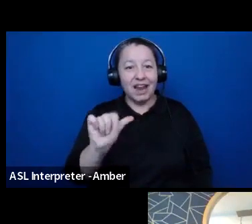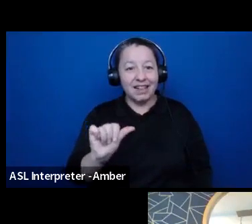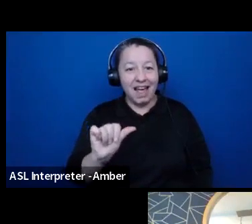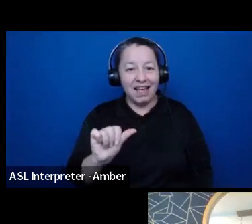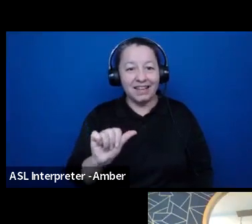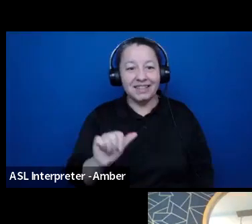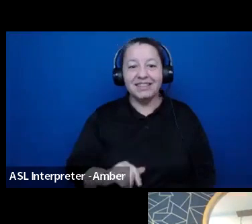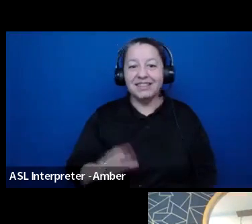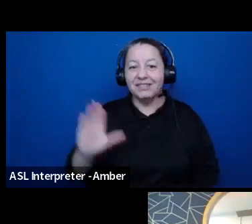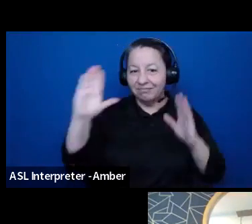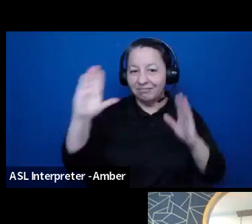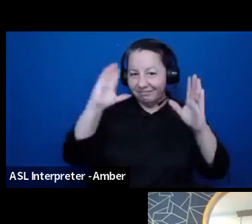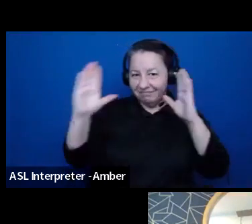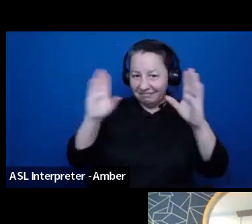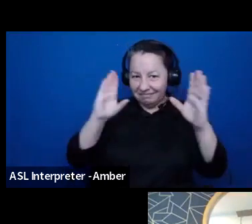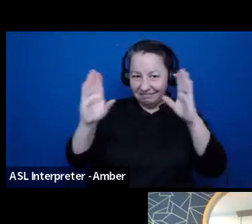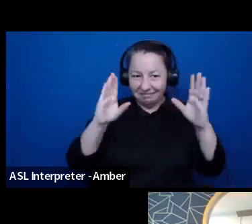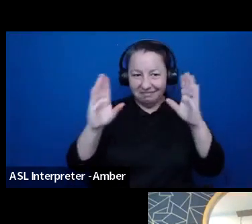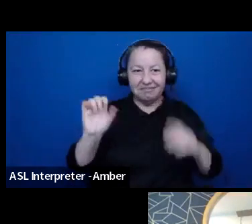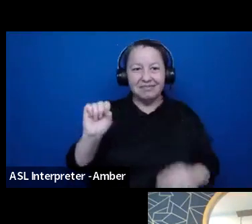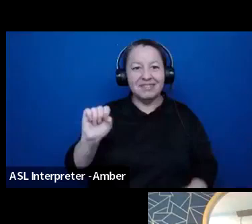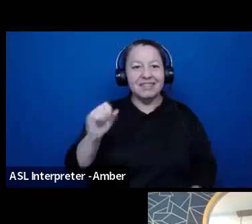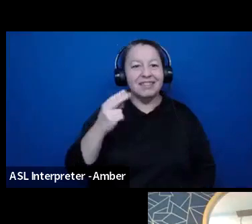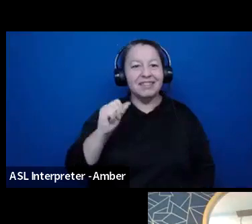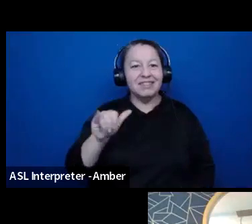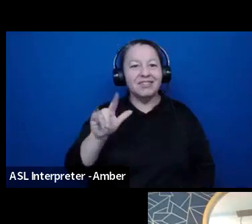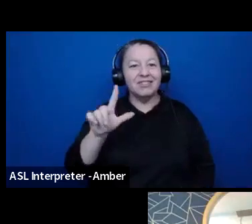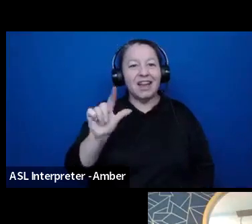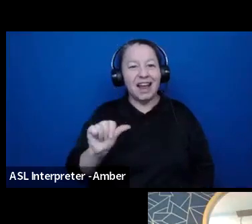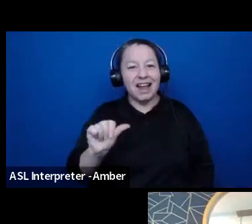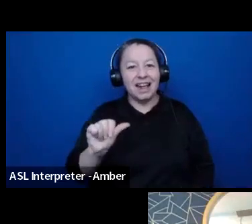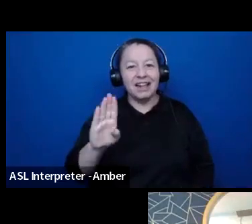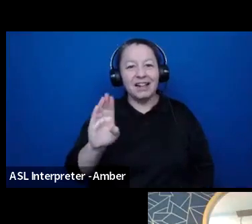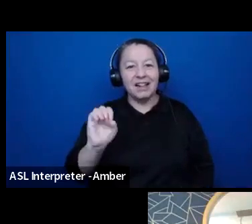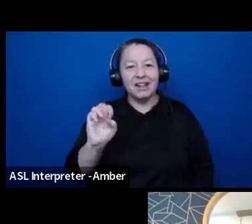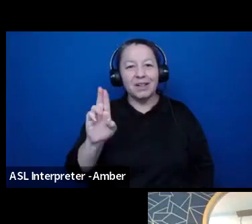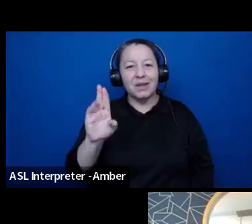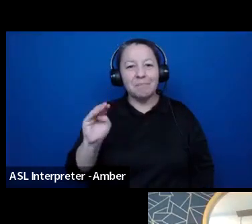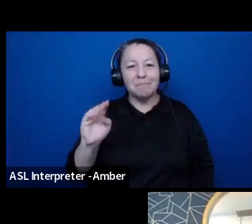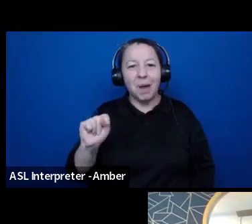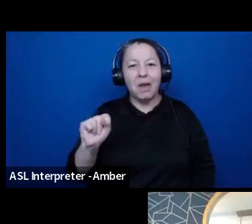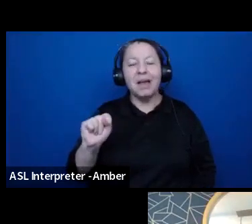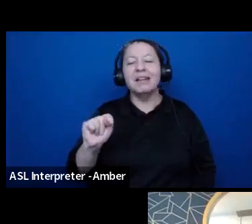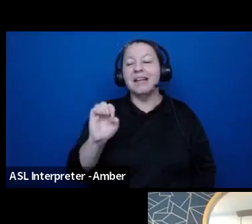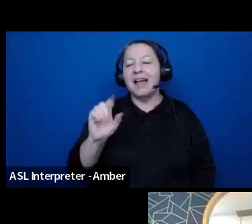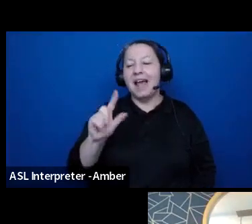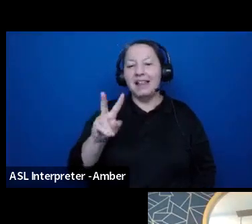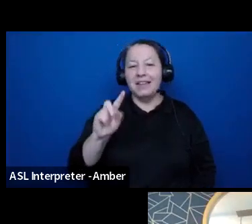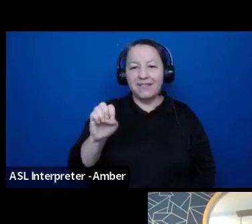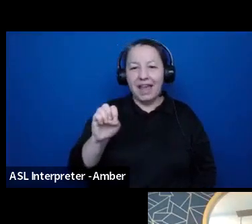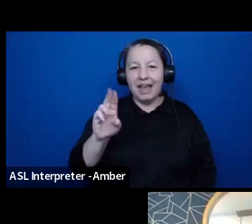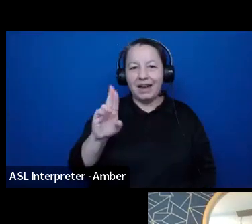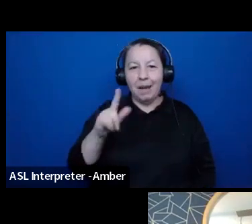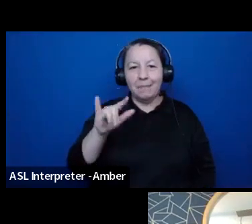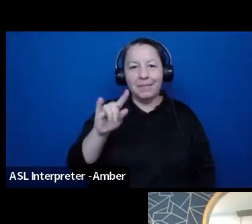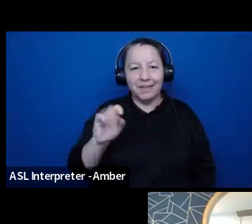Danse Nisi Gasawin, Shayla Beaumont. Welcome, everyone. I'm the Elevate Uplift coordinator here at MUSAC.